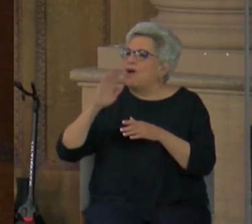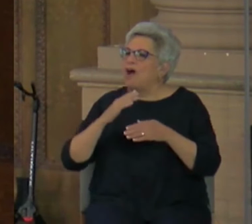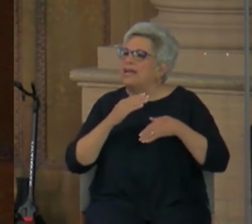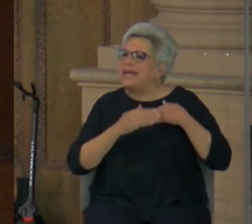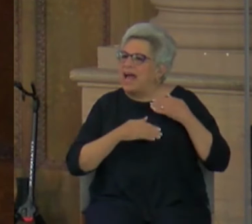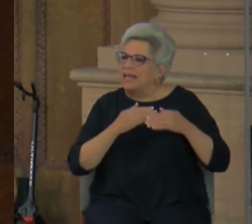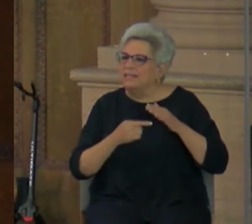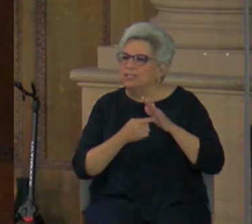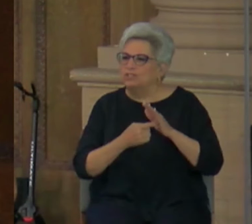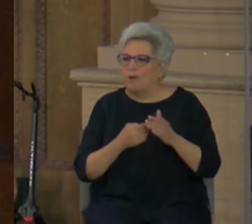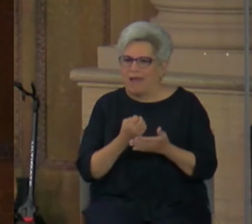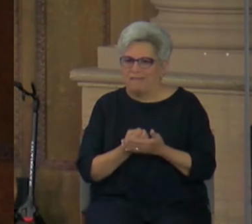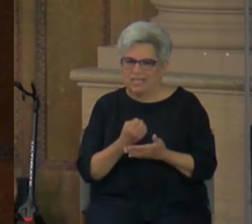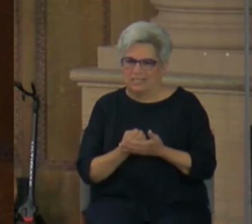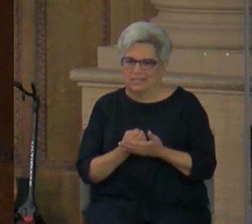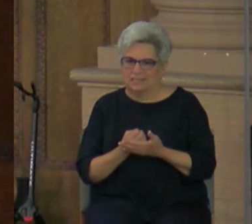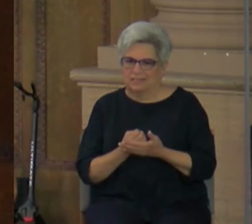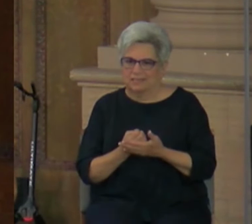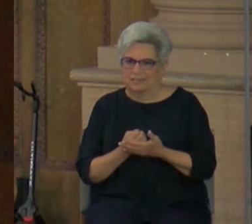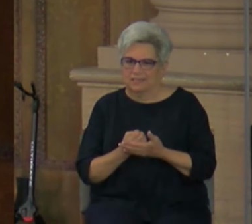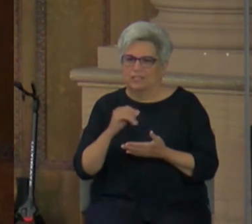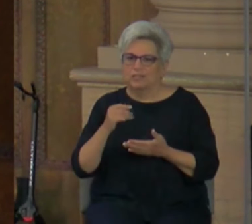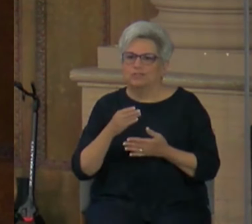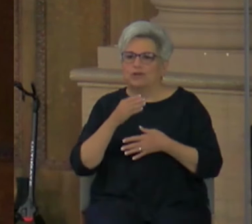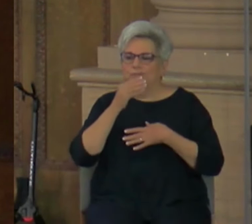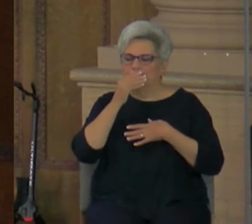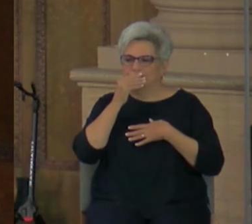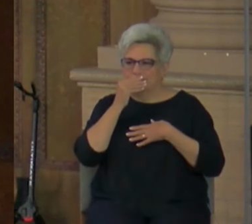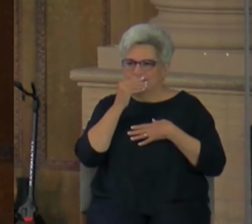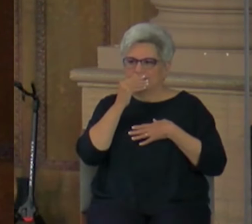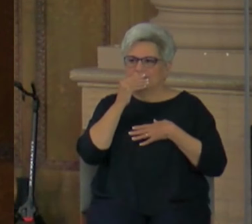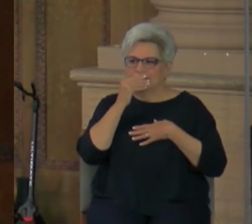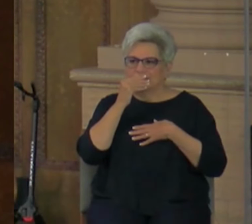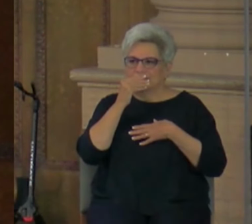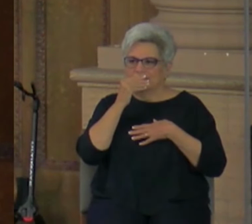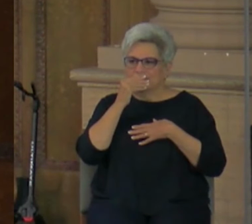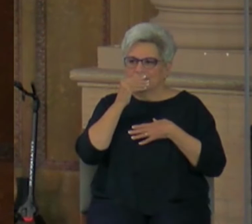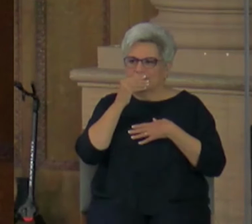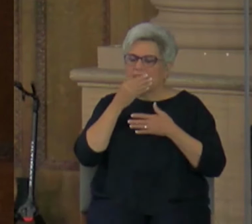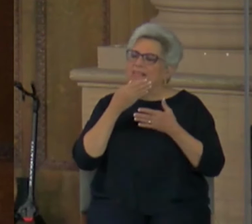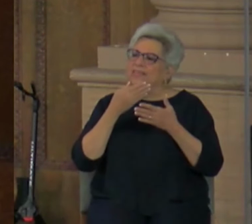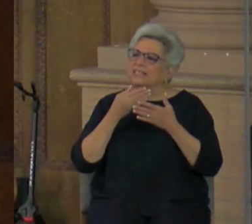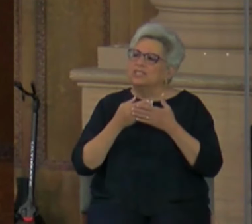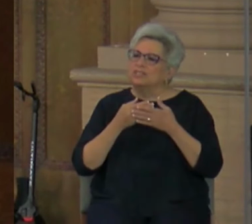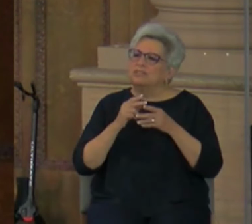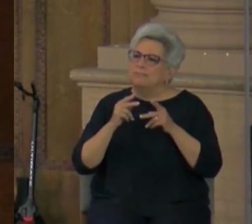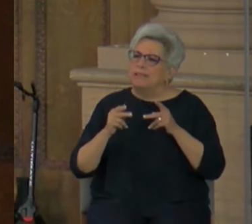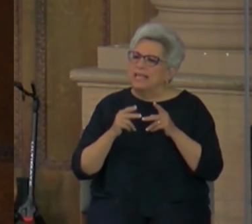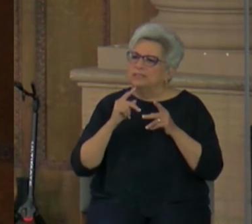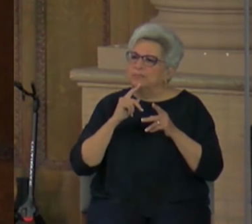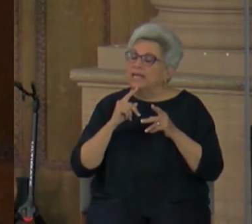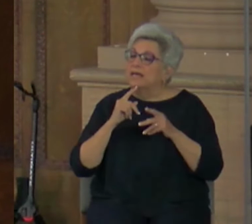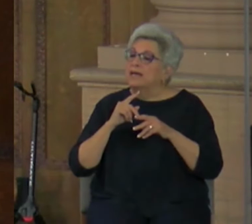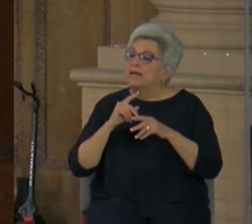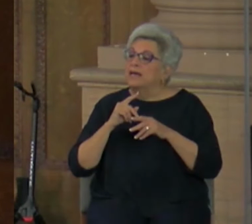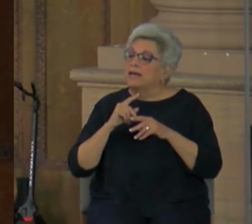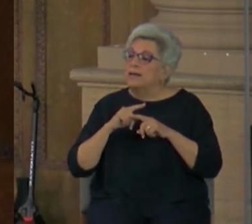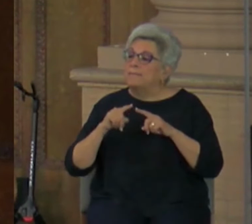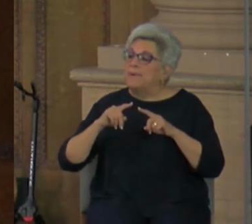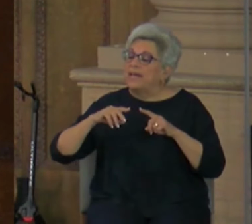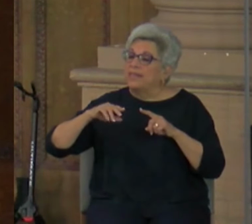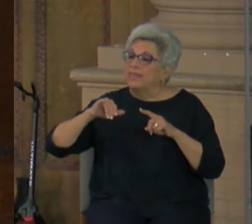And so Job's quiet. And this is good. This is a good place for him to be, but that's actually not God's whole aim.